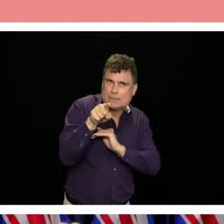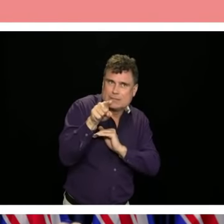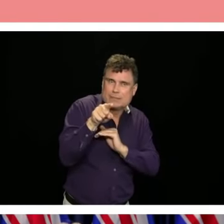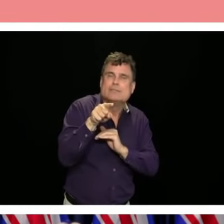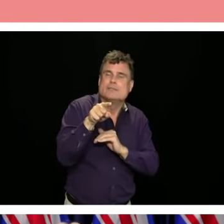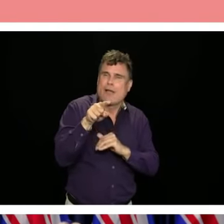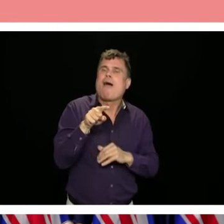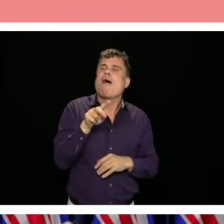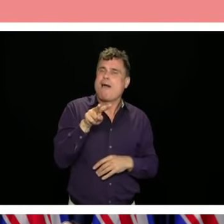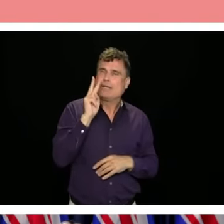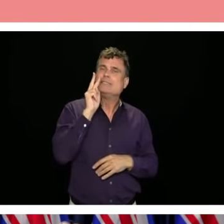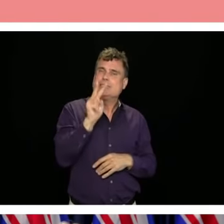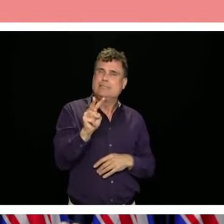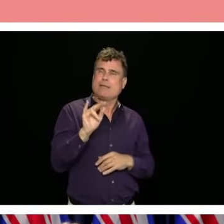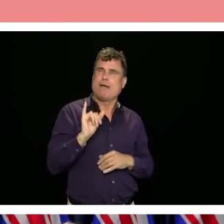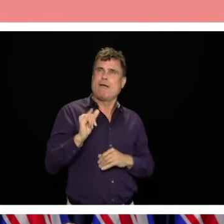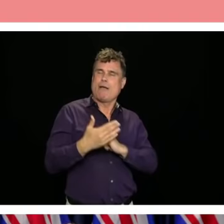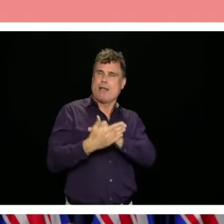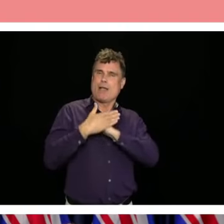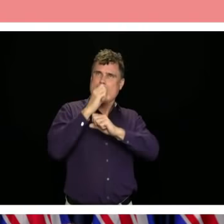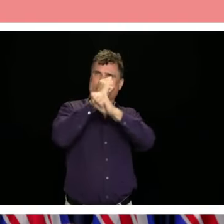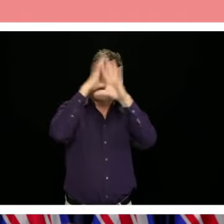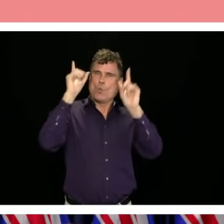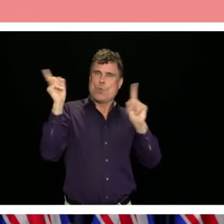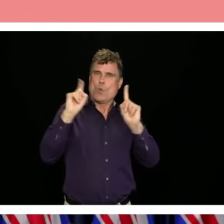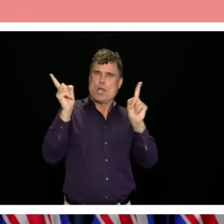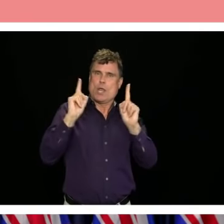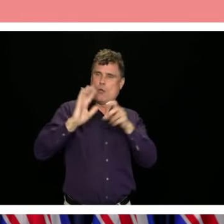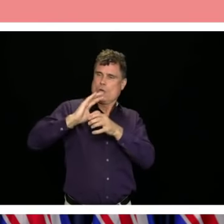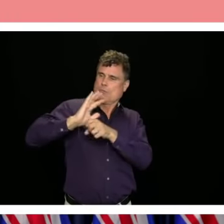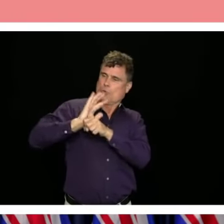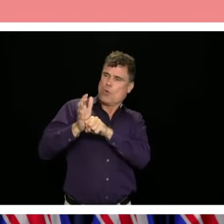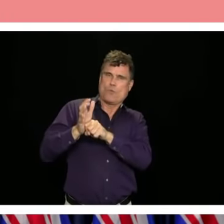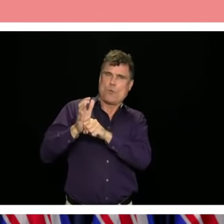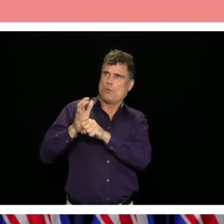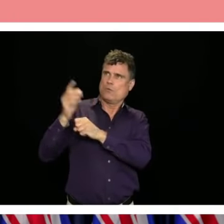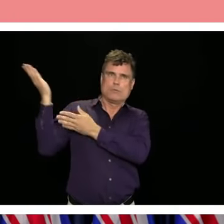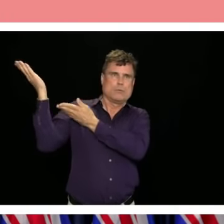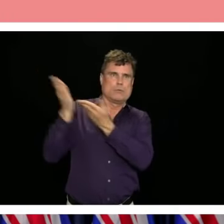again, reflects what we just talked about, how